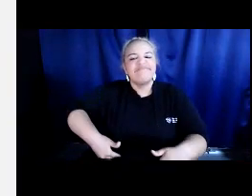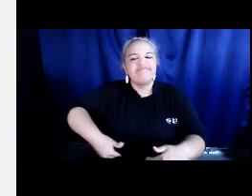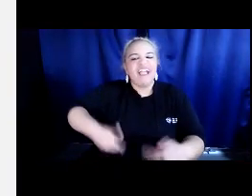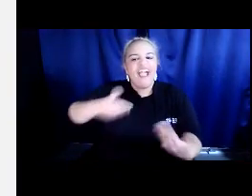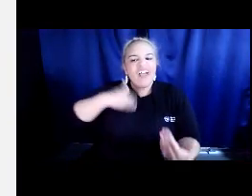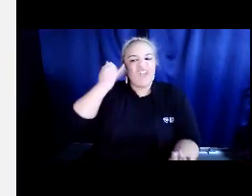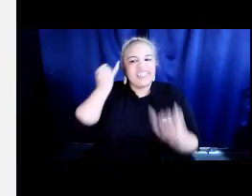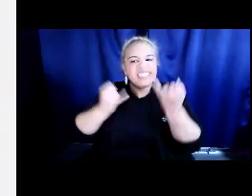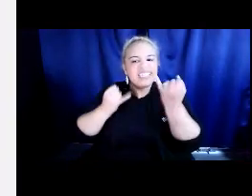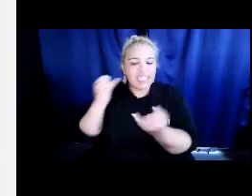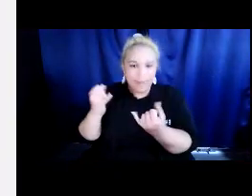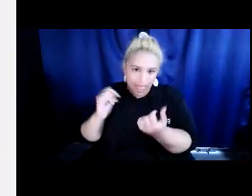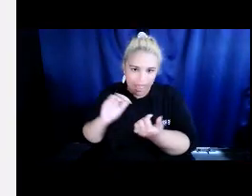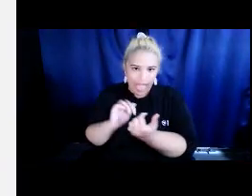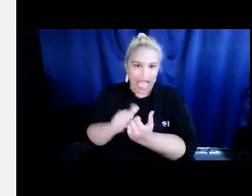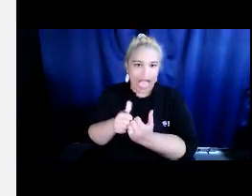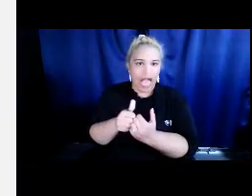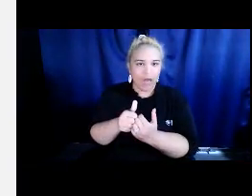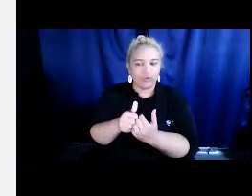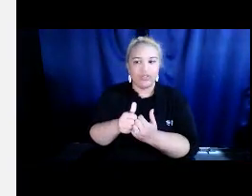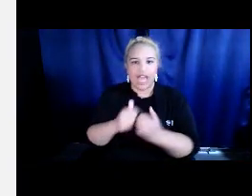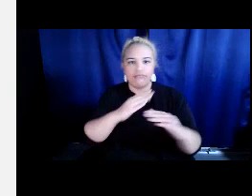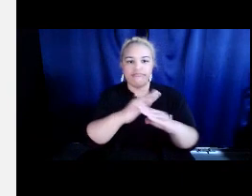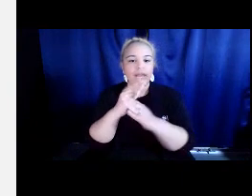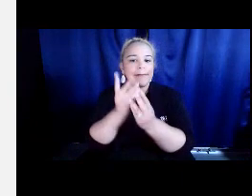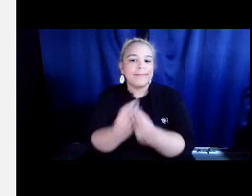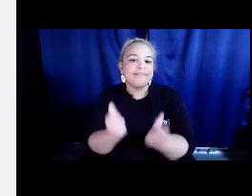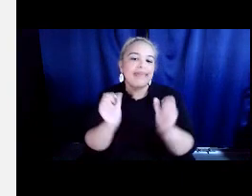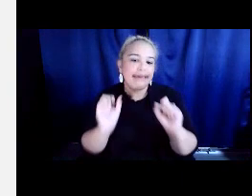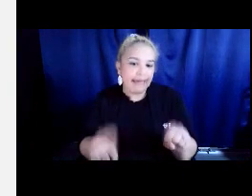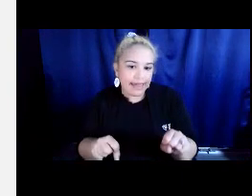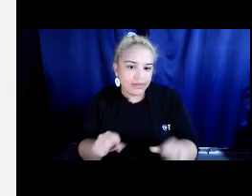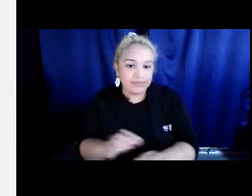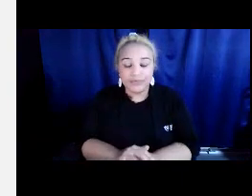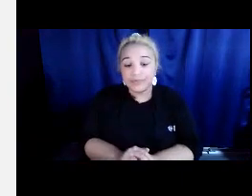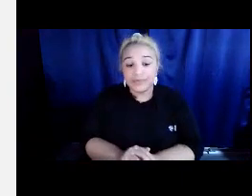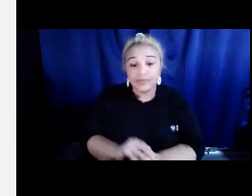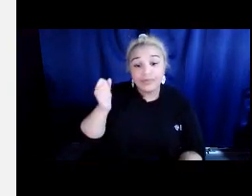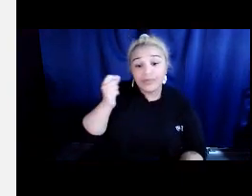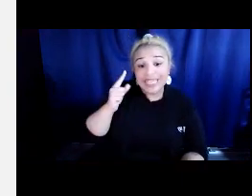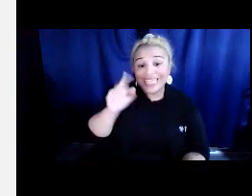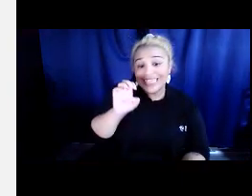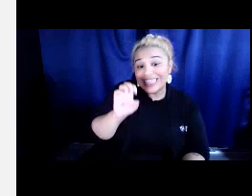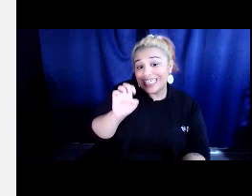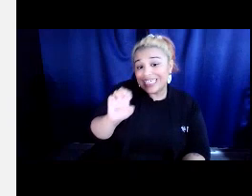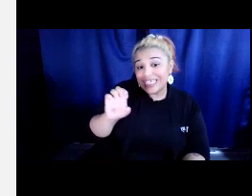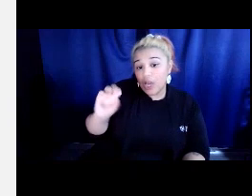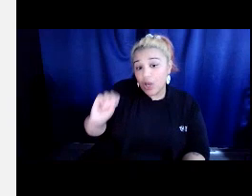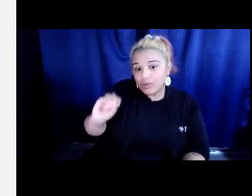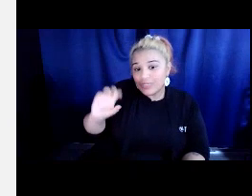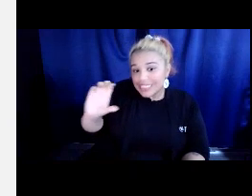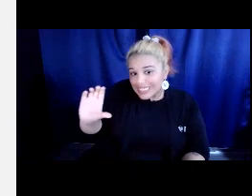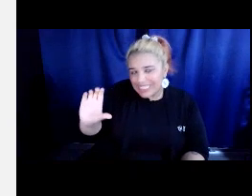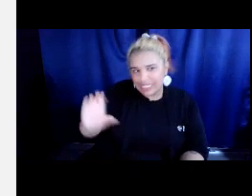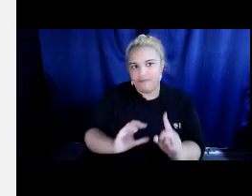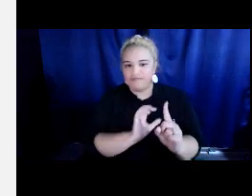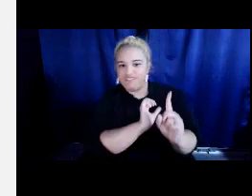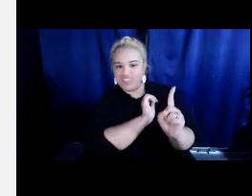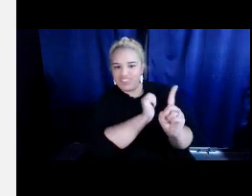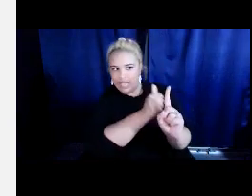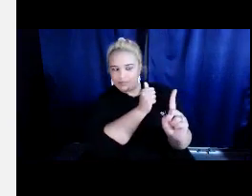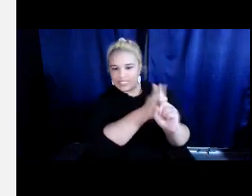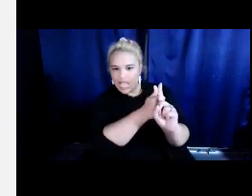later. The EEOC helps us to understand the many ways reasonable accommodations can be